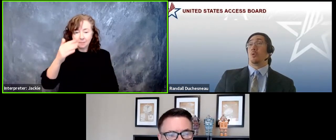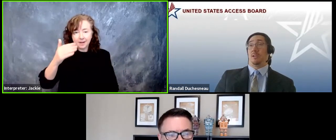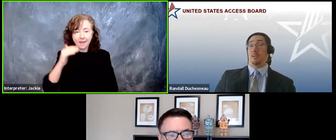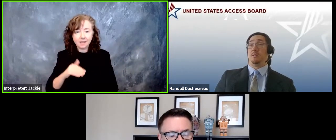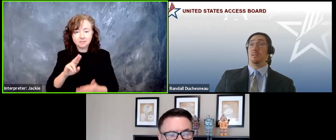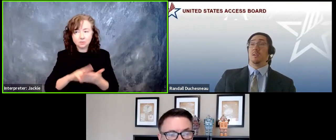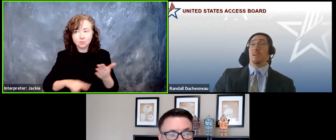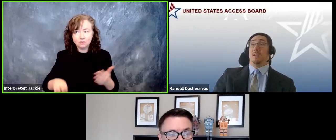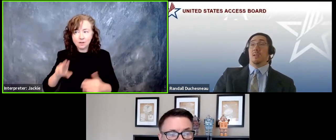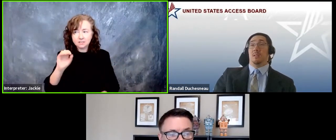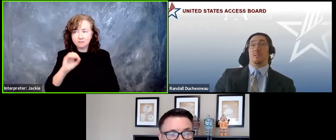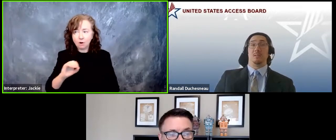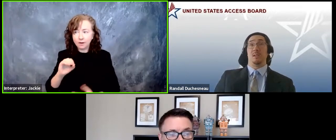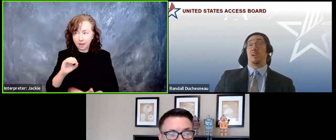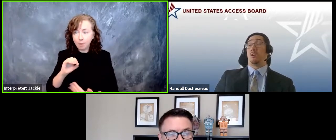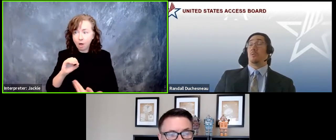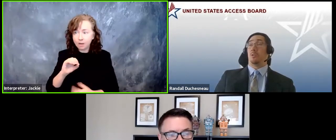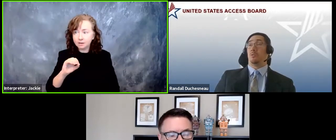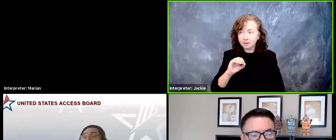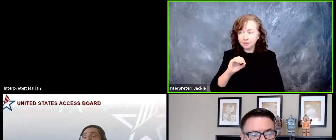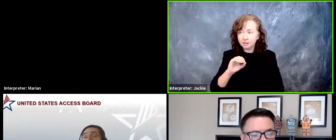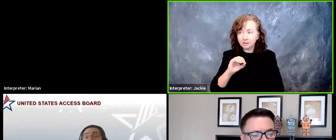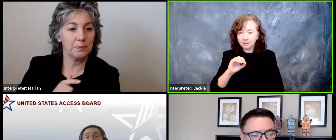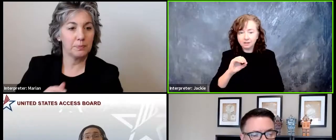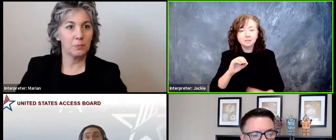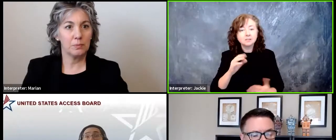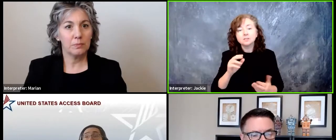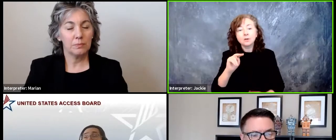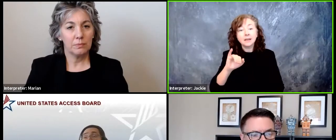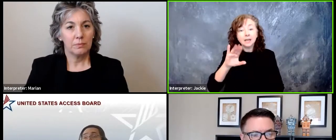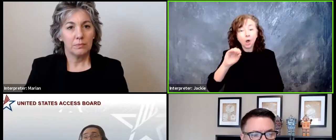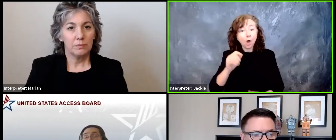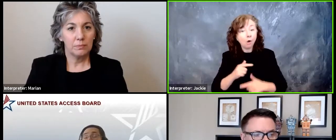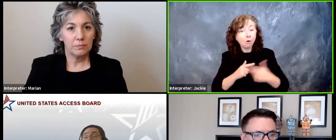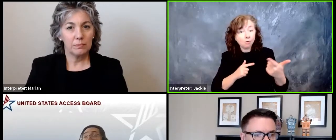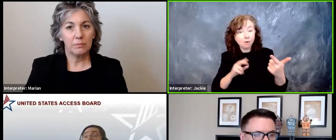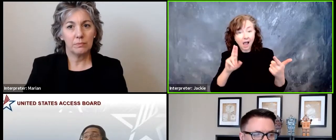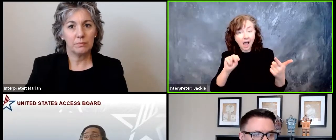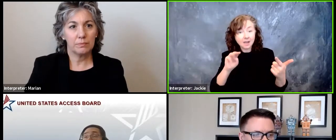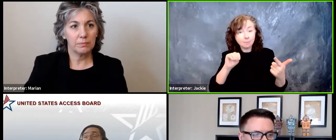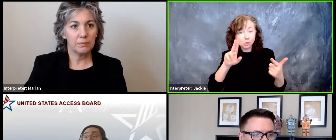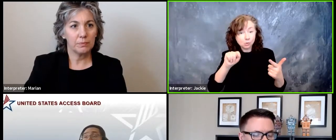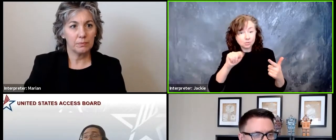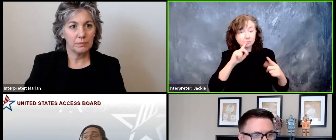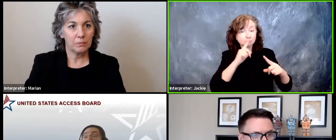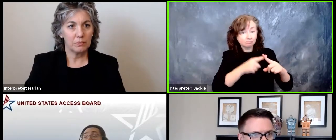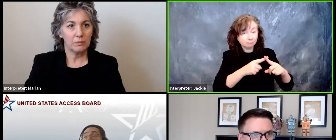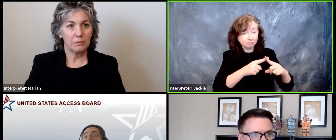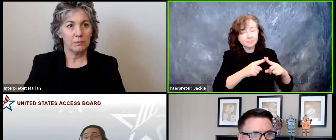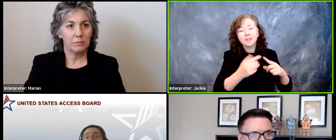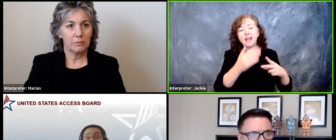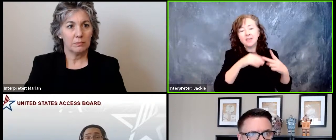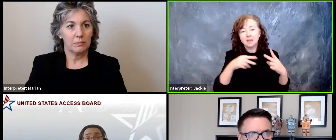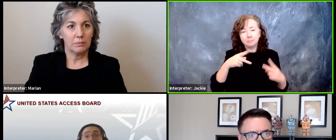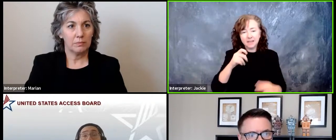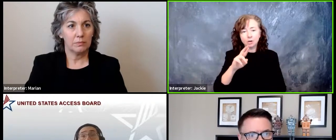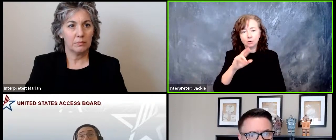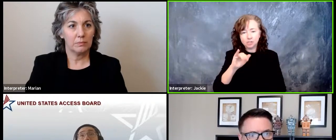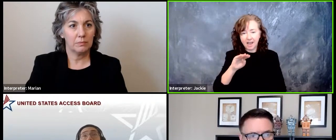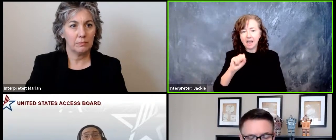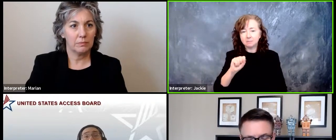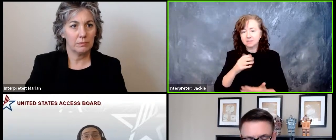of Oregon. Nico, you should be able to unmute yourself. And after Nico, we will have Peter James.